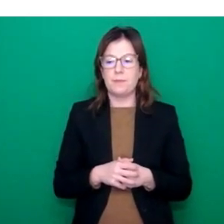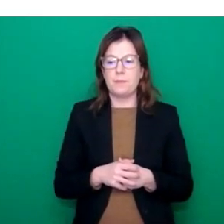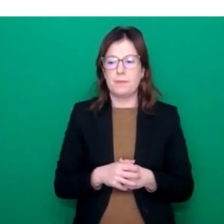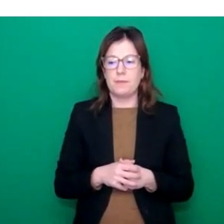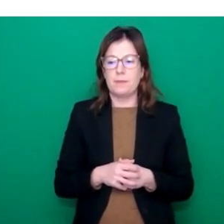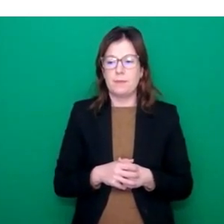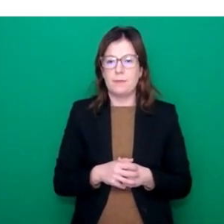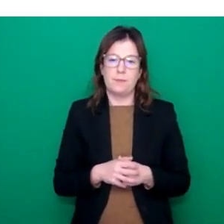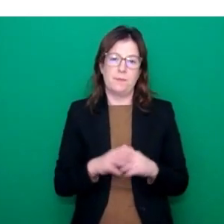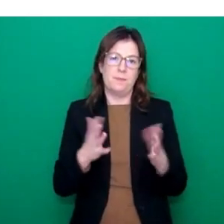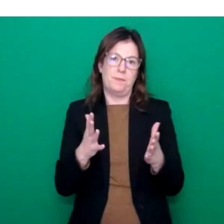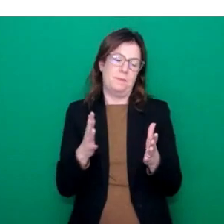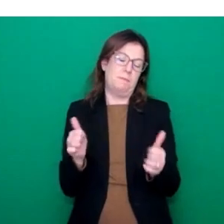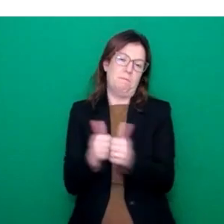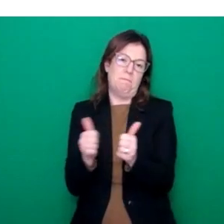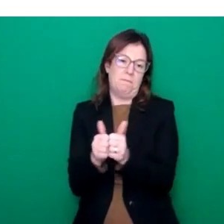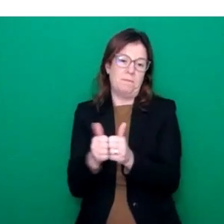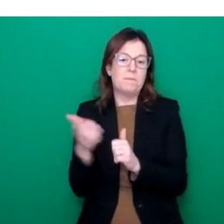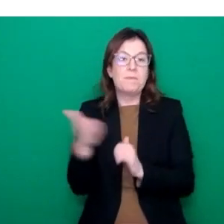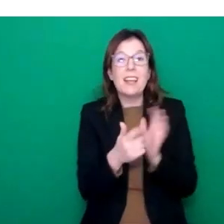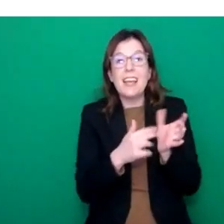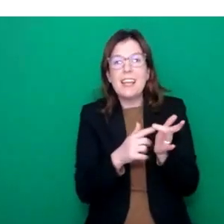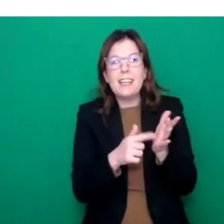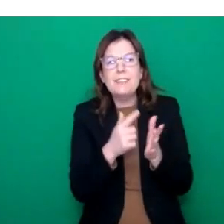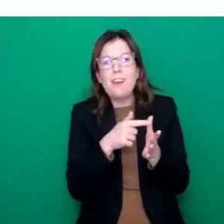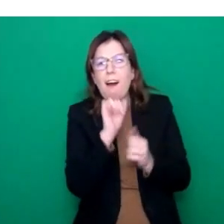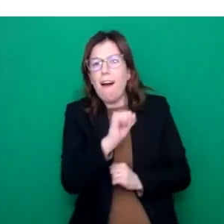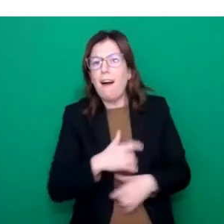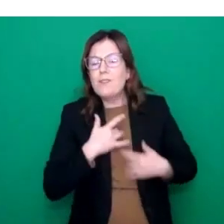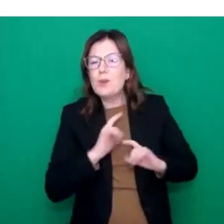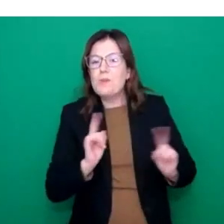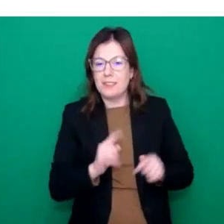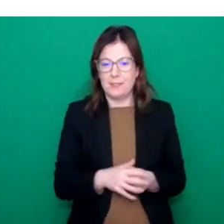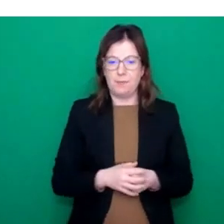Thank you, Leila. Completely agree. And Anita, your thoughts on this one?